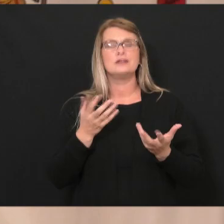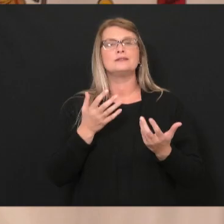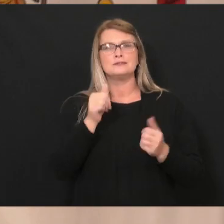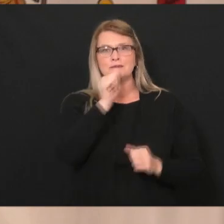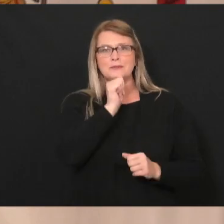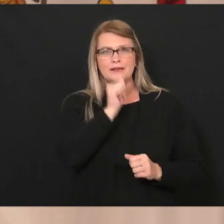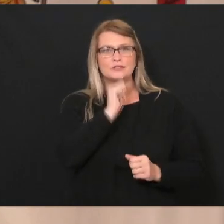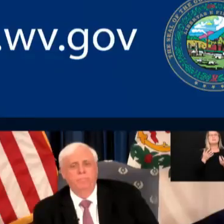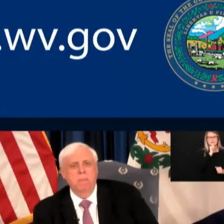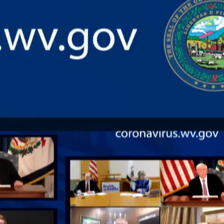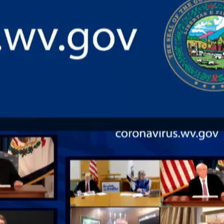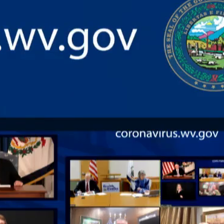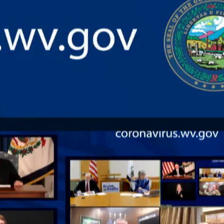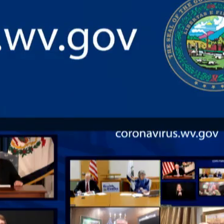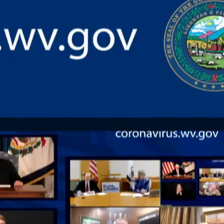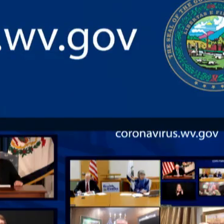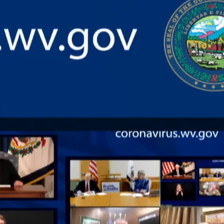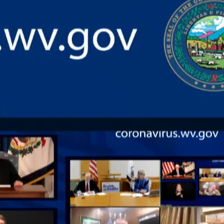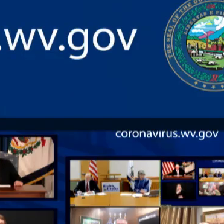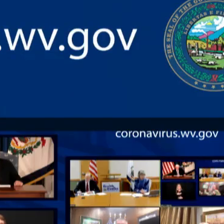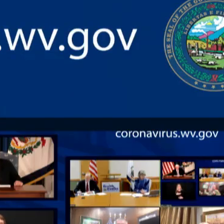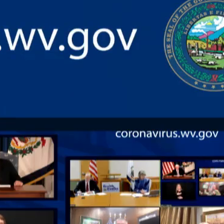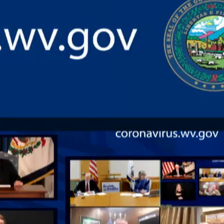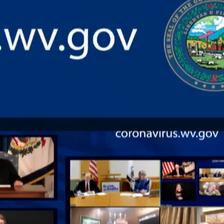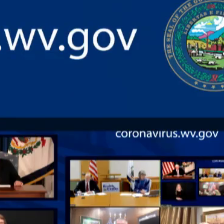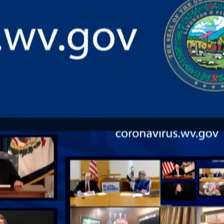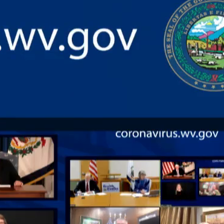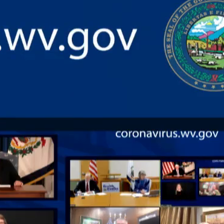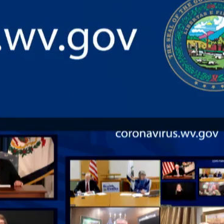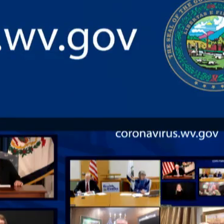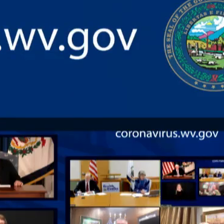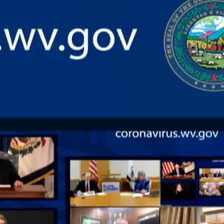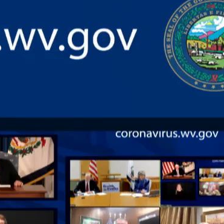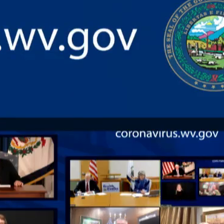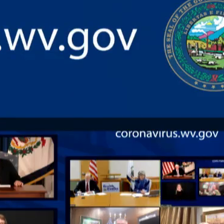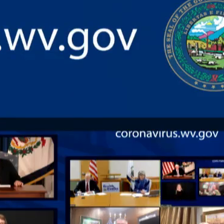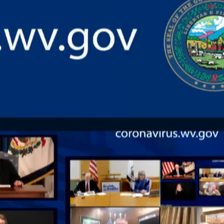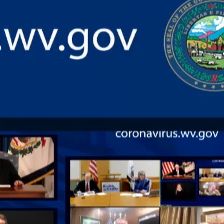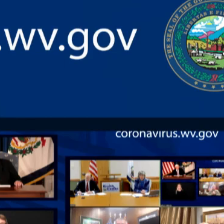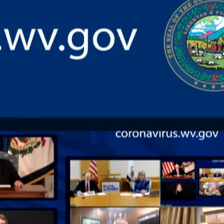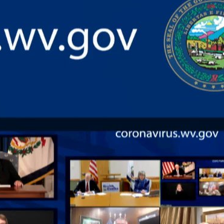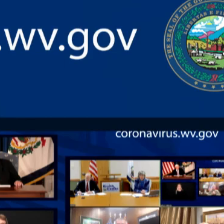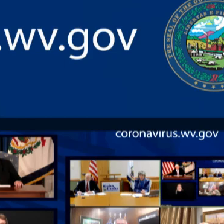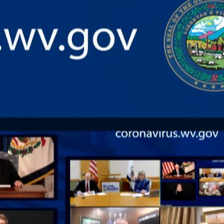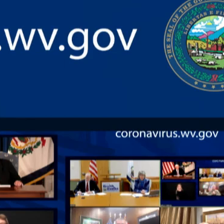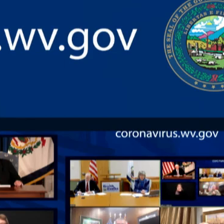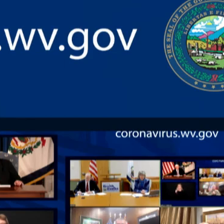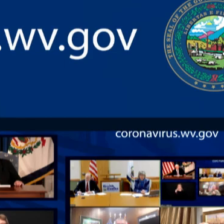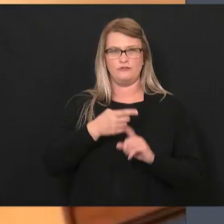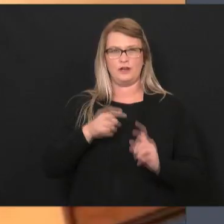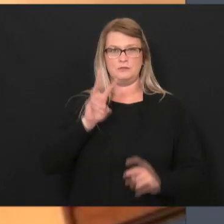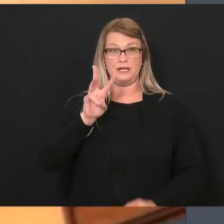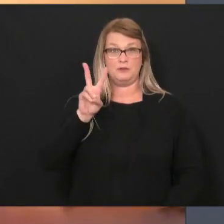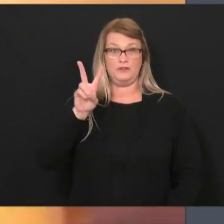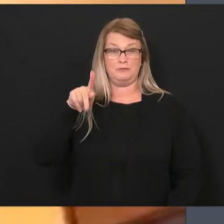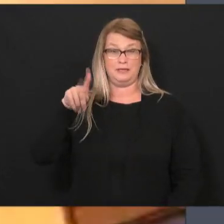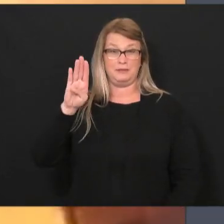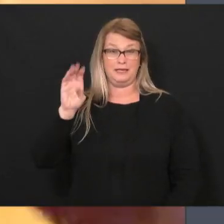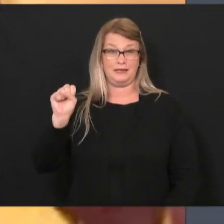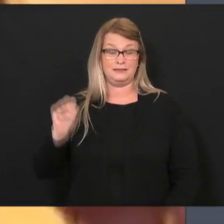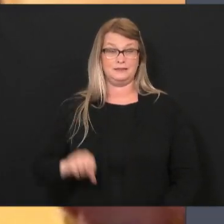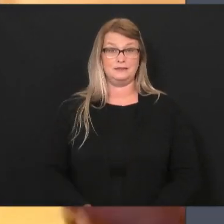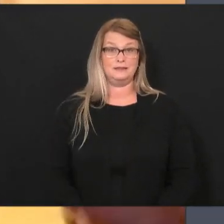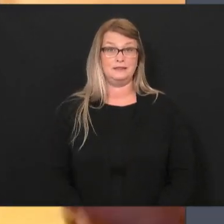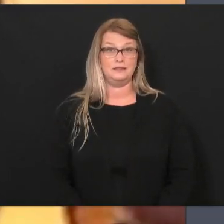do. Okay, thank you, Charles. Up next, we'll go to Dave Mistich with West Virginia Public Broadcasting.